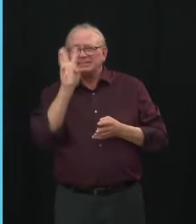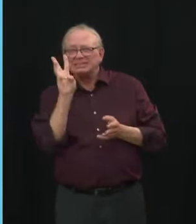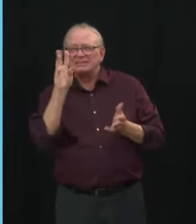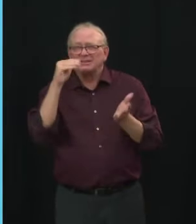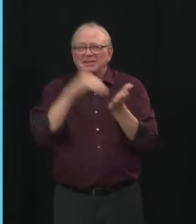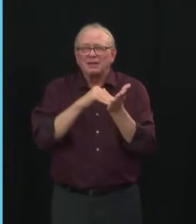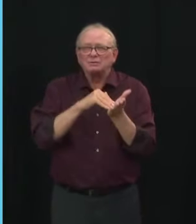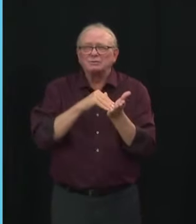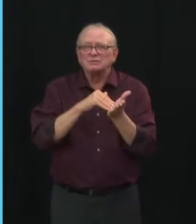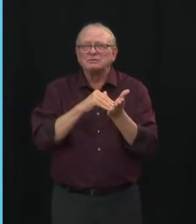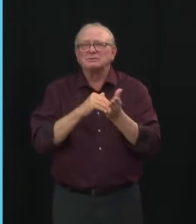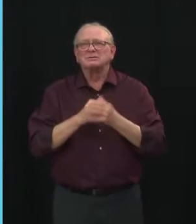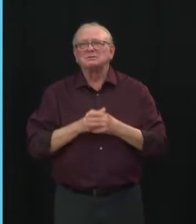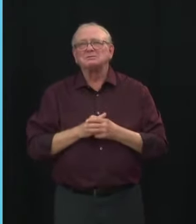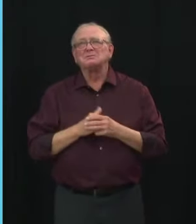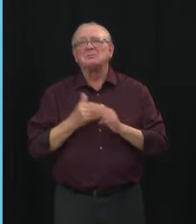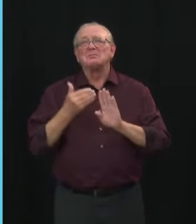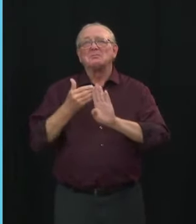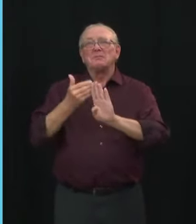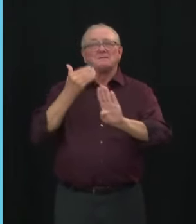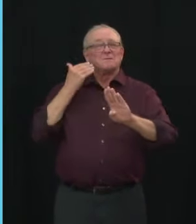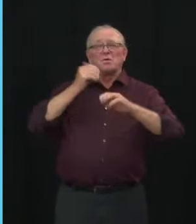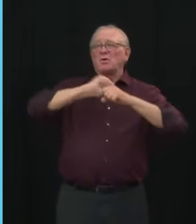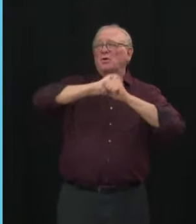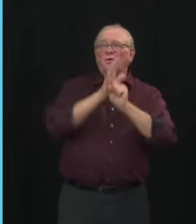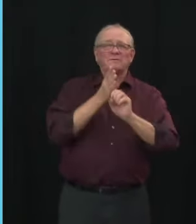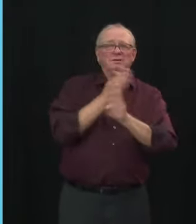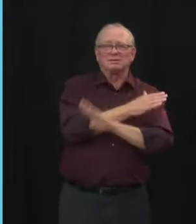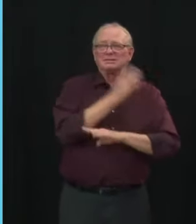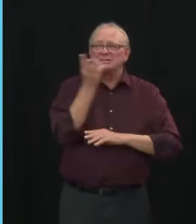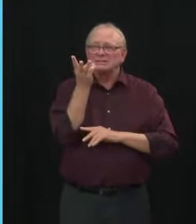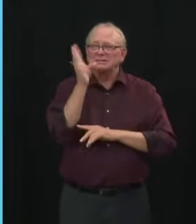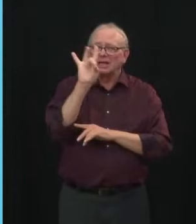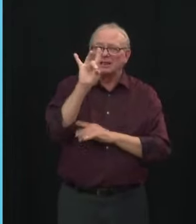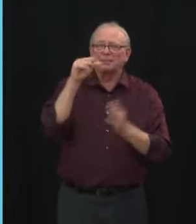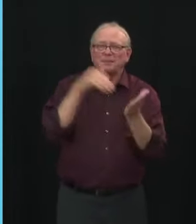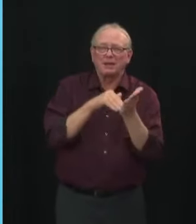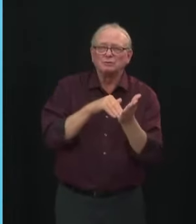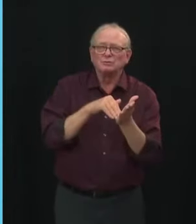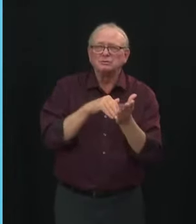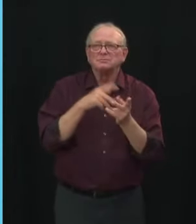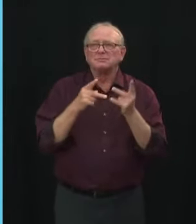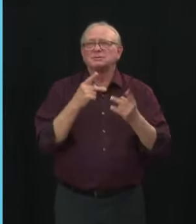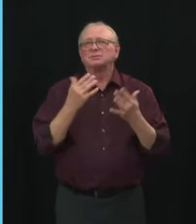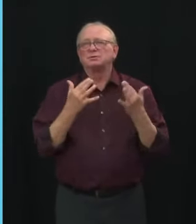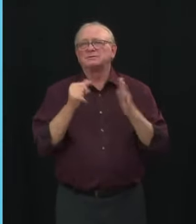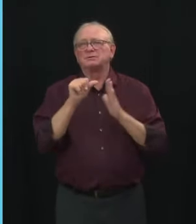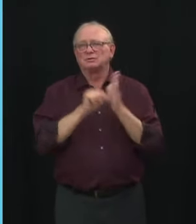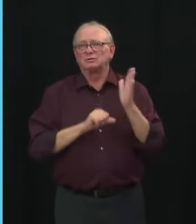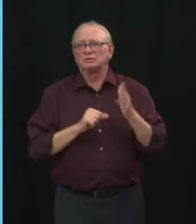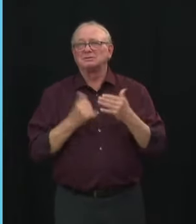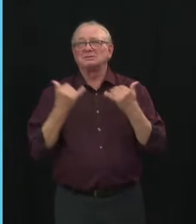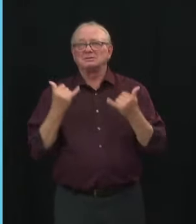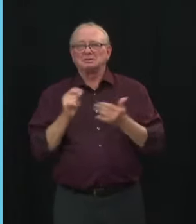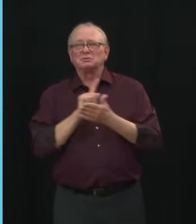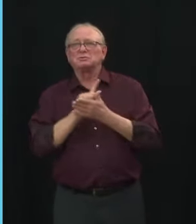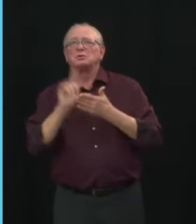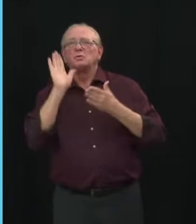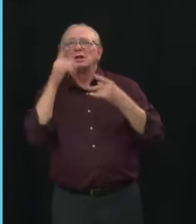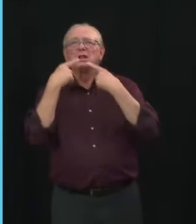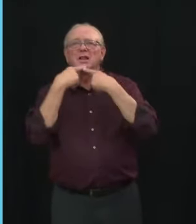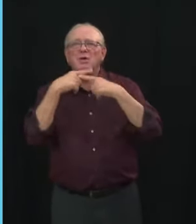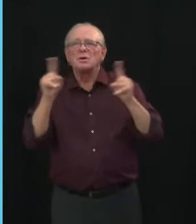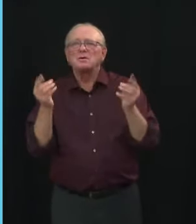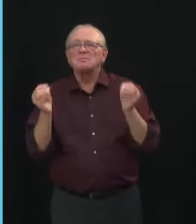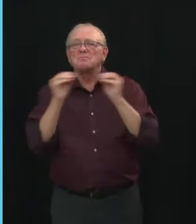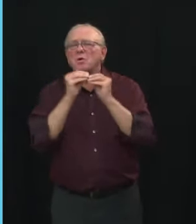faster, and I'll be saying more about our plans to do that in the coming days. As I said last week, a few of the big hospitals in